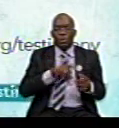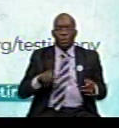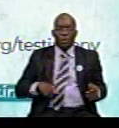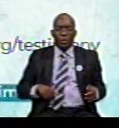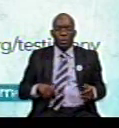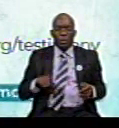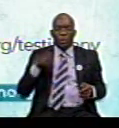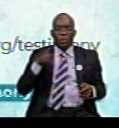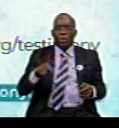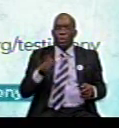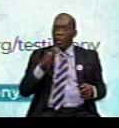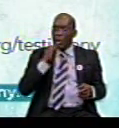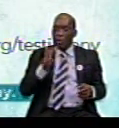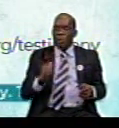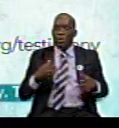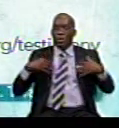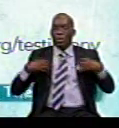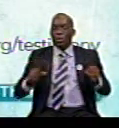of...